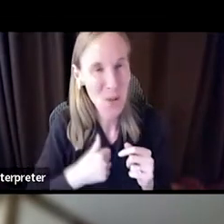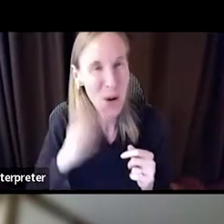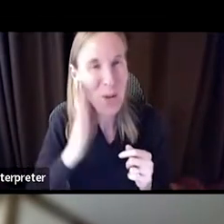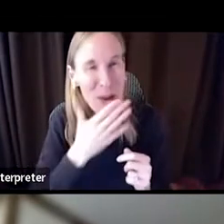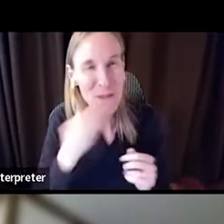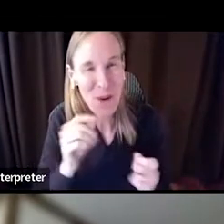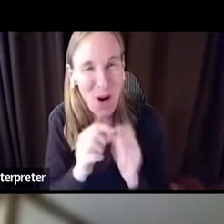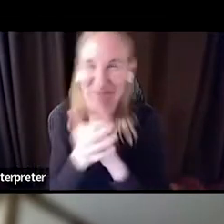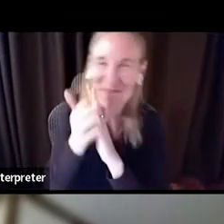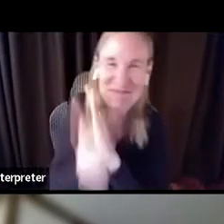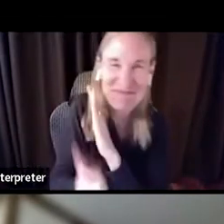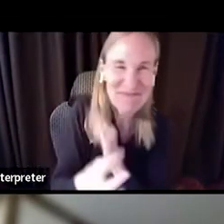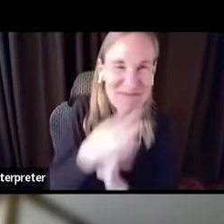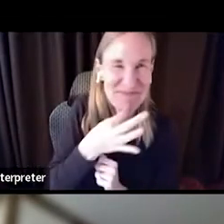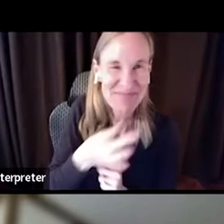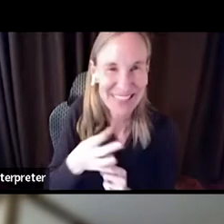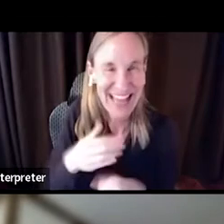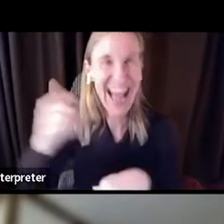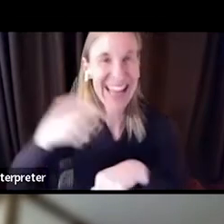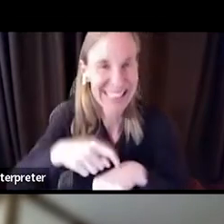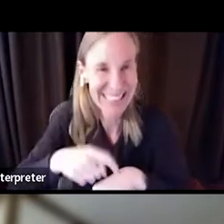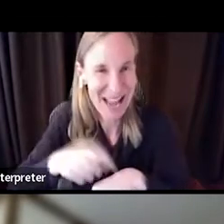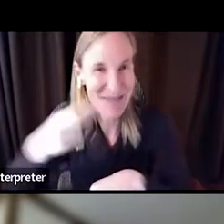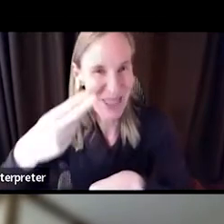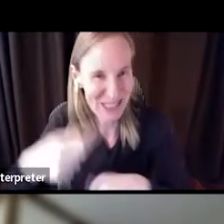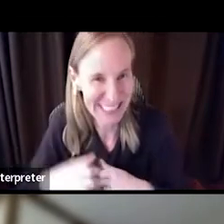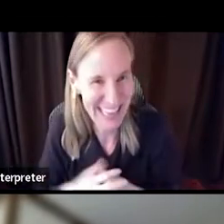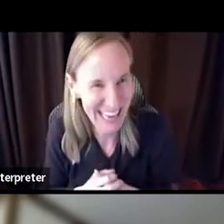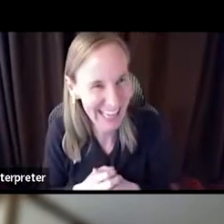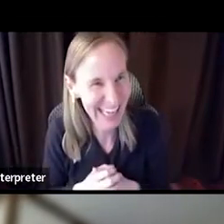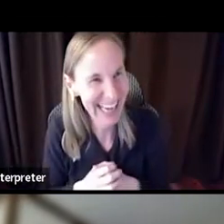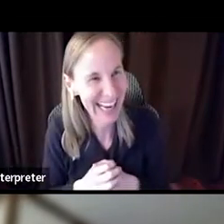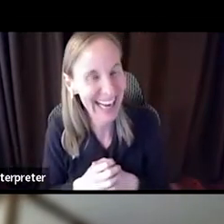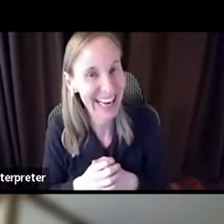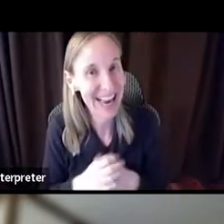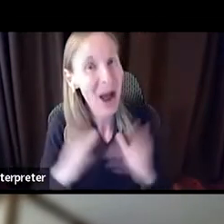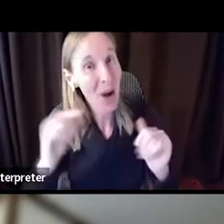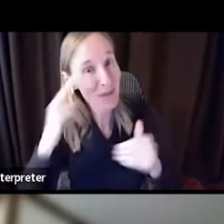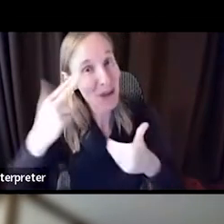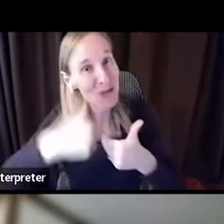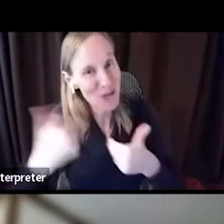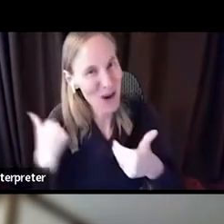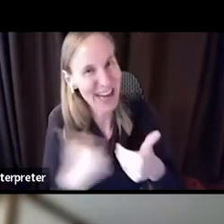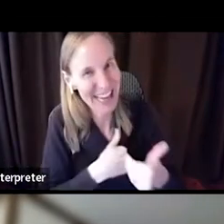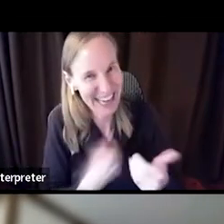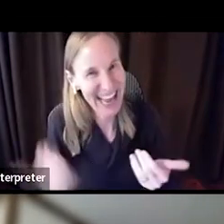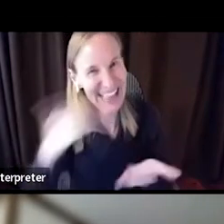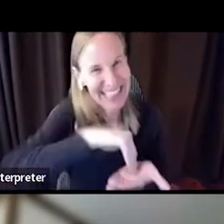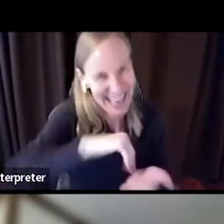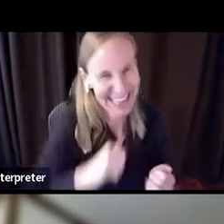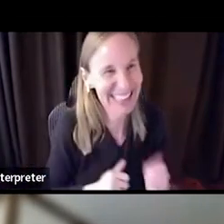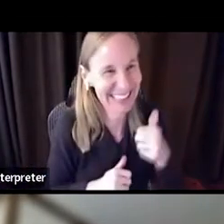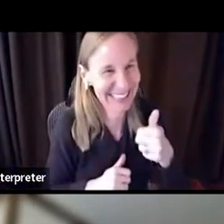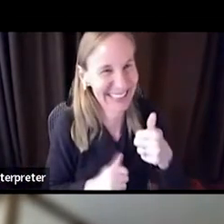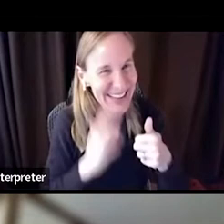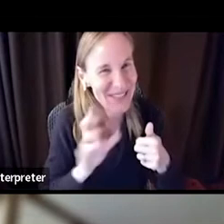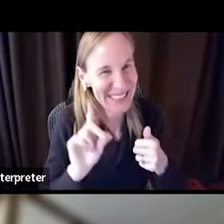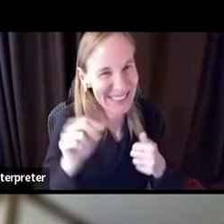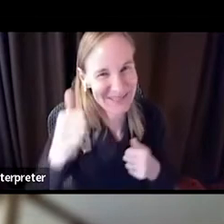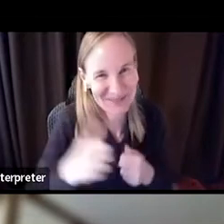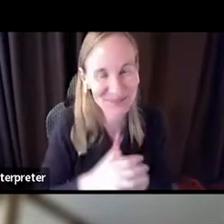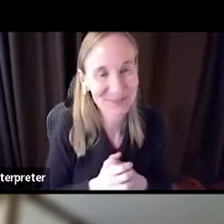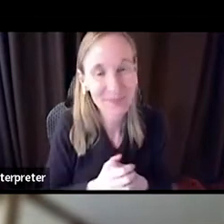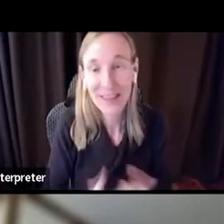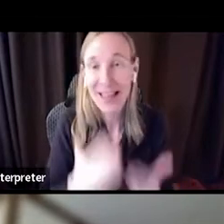adept, hopefully, next Thursday. Perhaps you'll join us, or perhaps one of your colleagues will. And thank you to